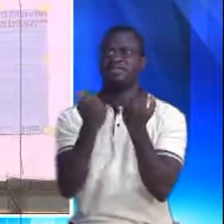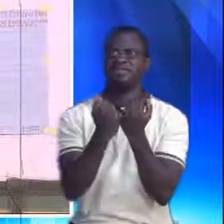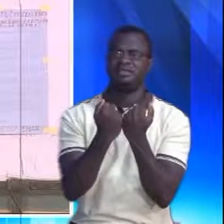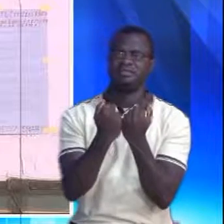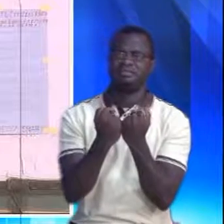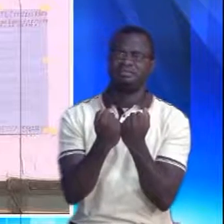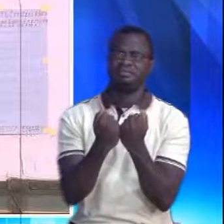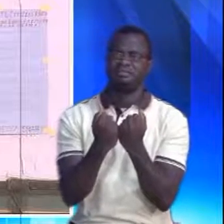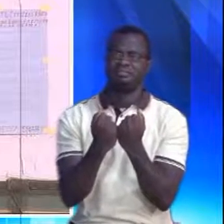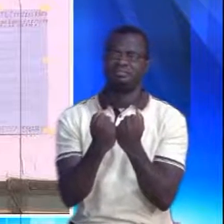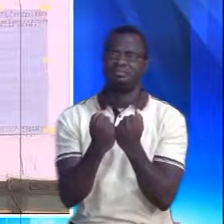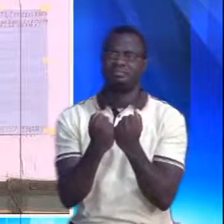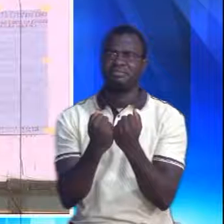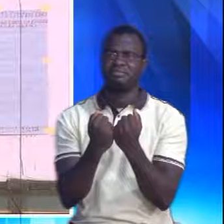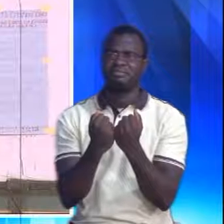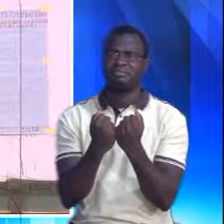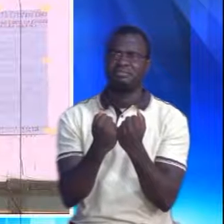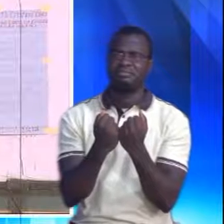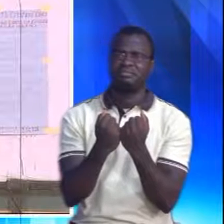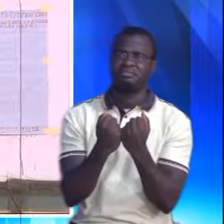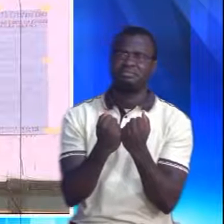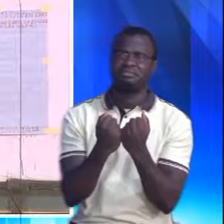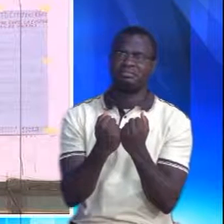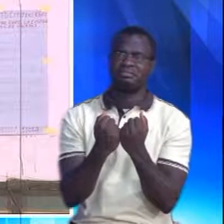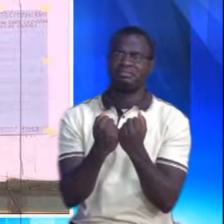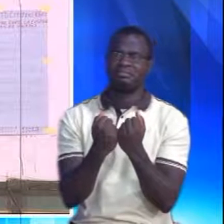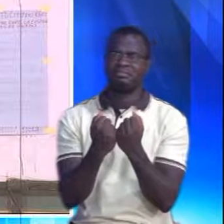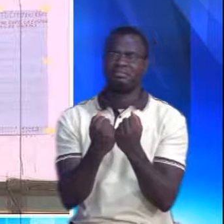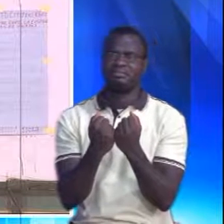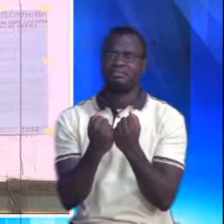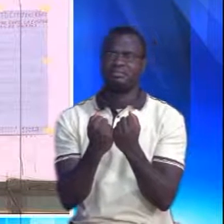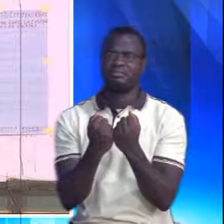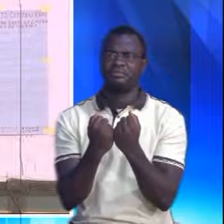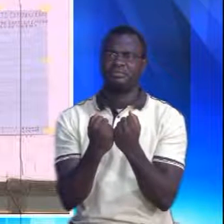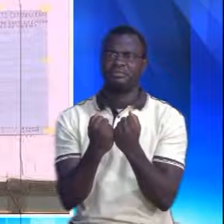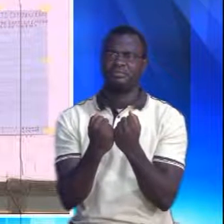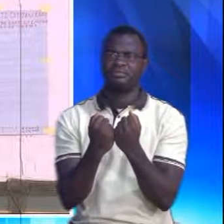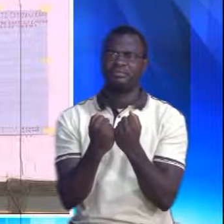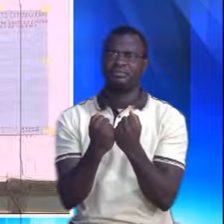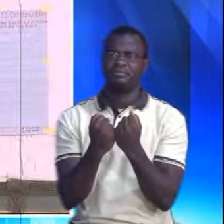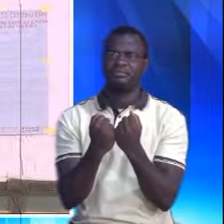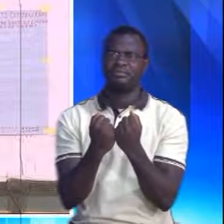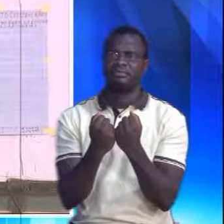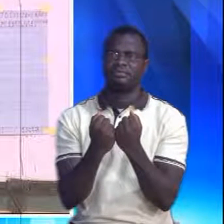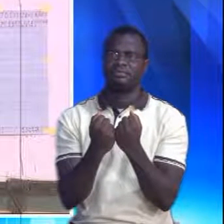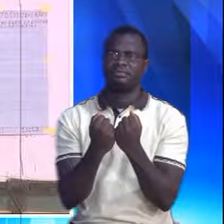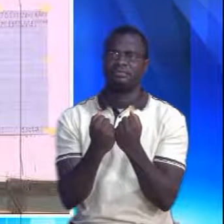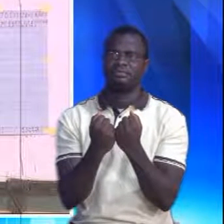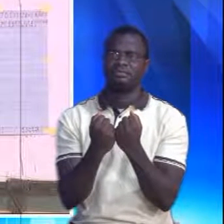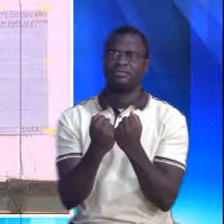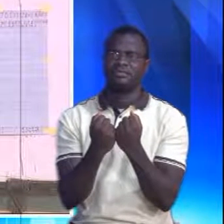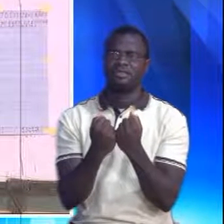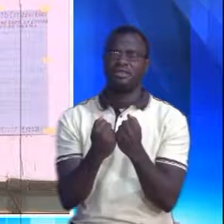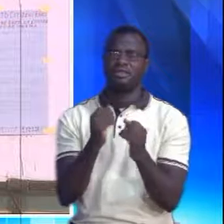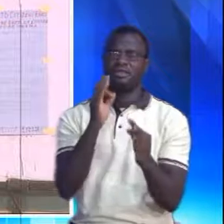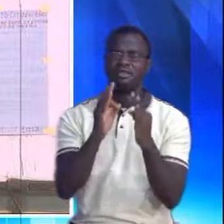circumstance. Another one is that when a country is undergoing war, you don't pray for war. We have had situations where Nigeria has to